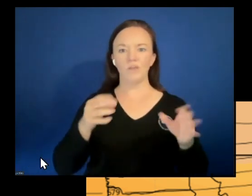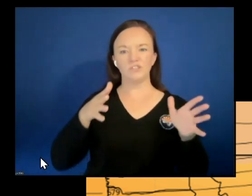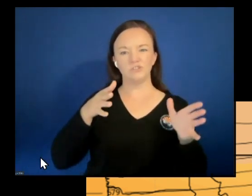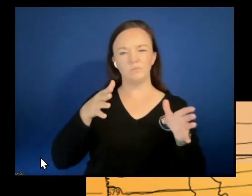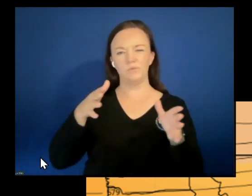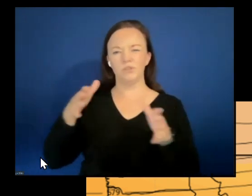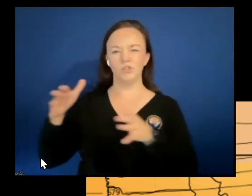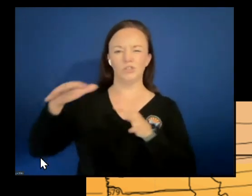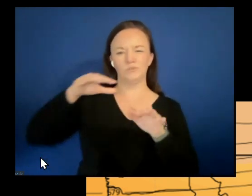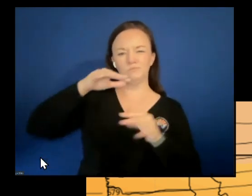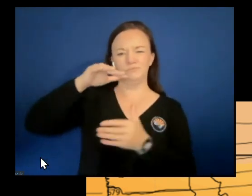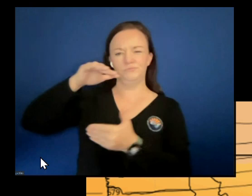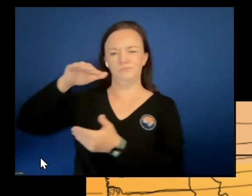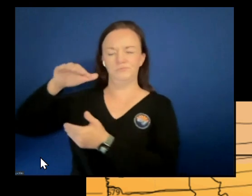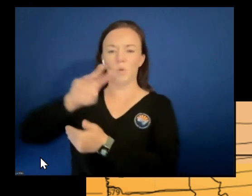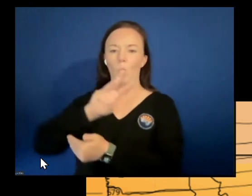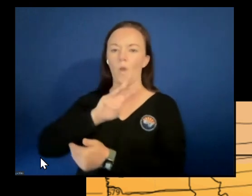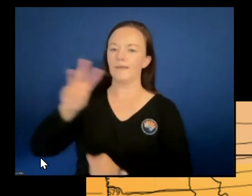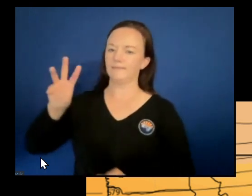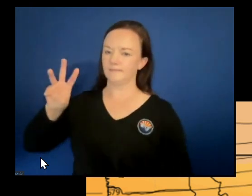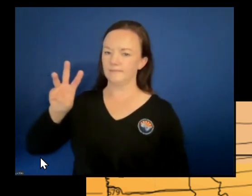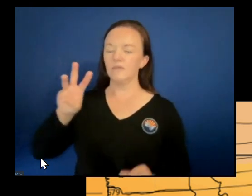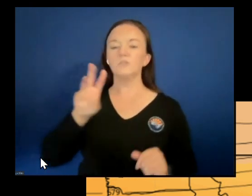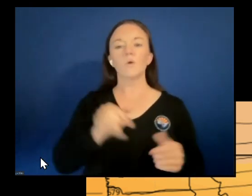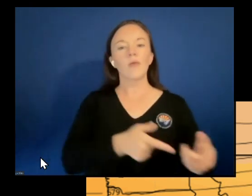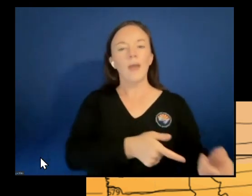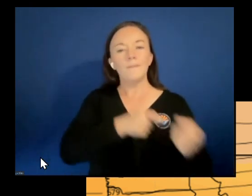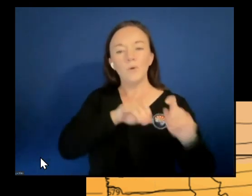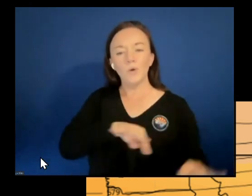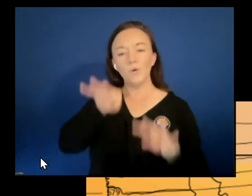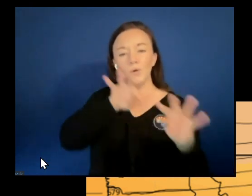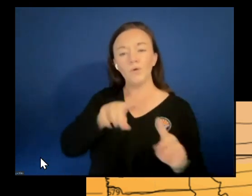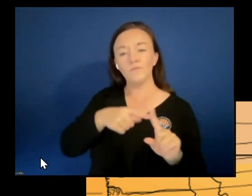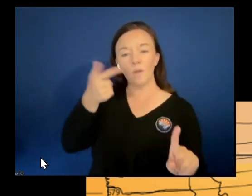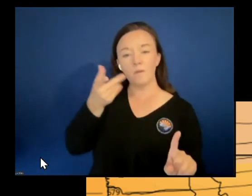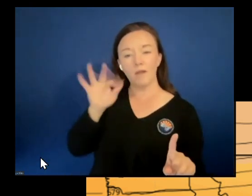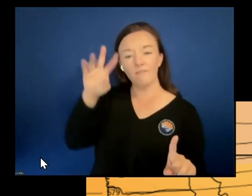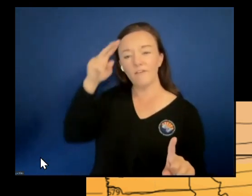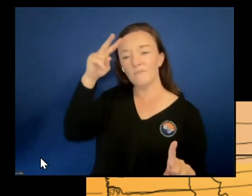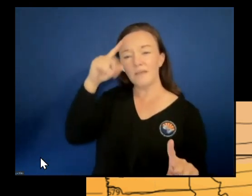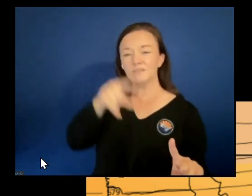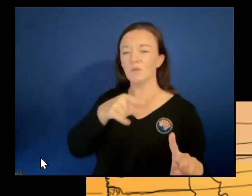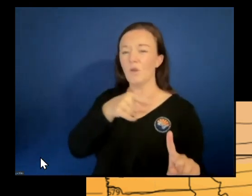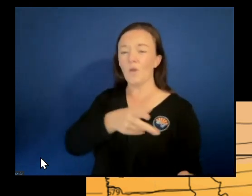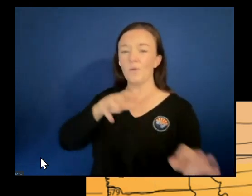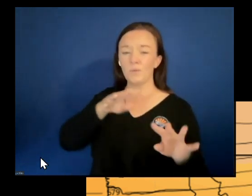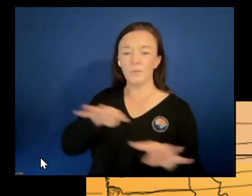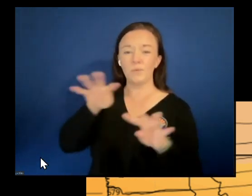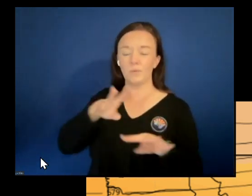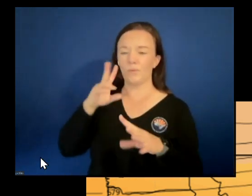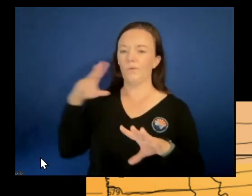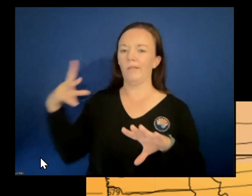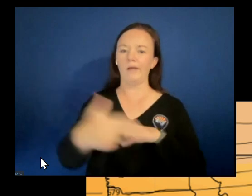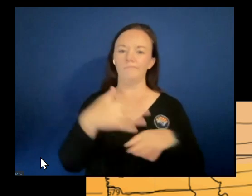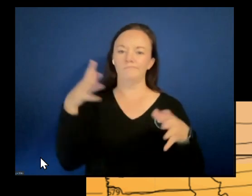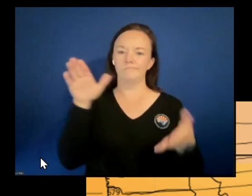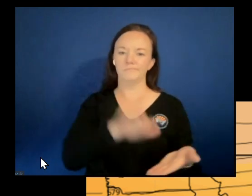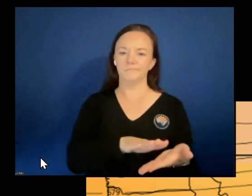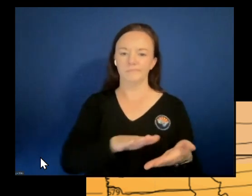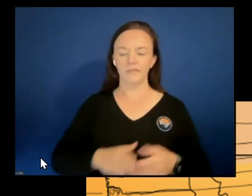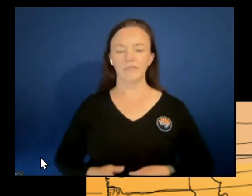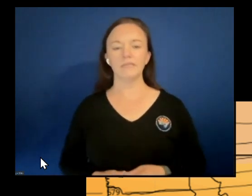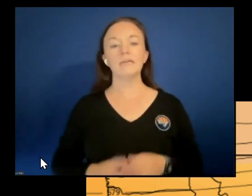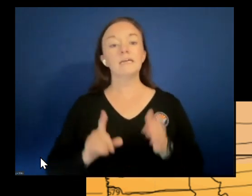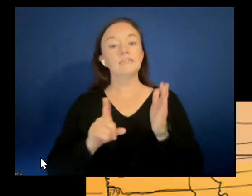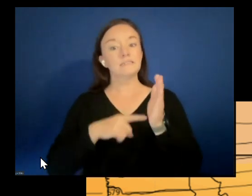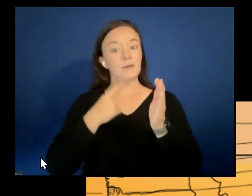of that flow from the Gulf of Mexico. Now, underneath high pressure in the summertime, some of the moisture can get trapped